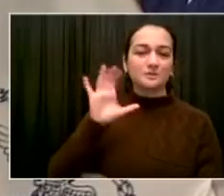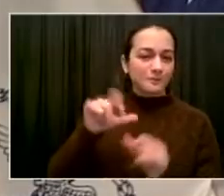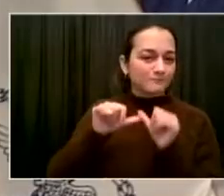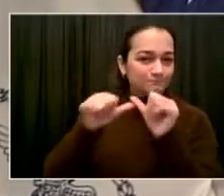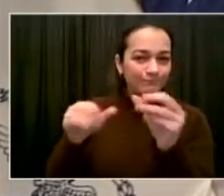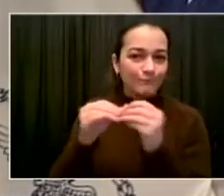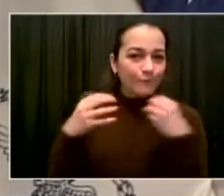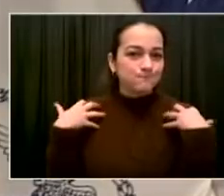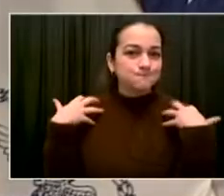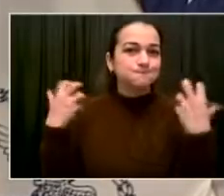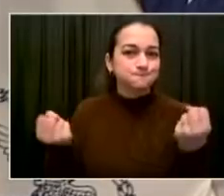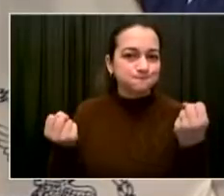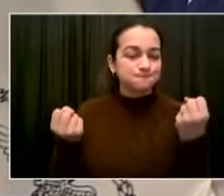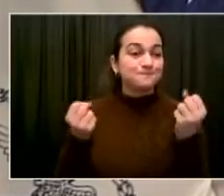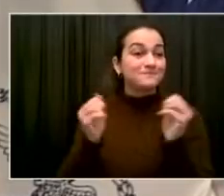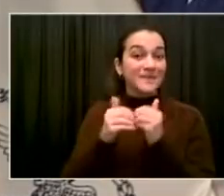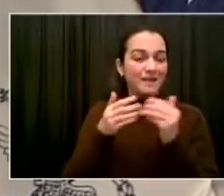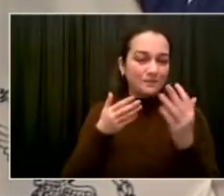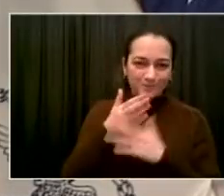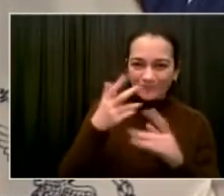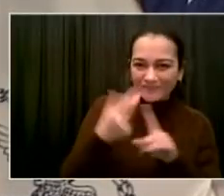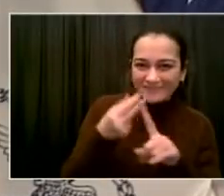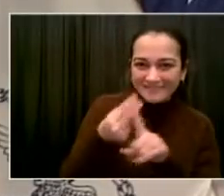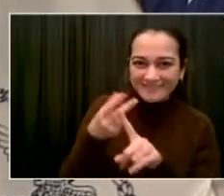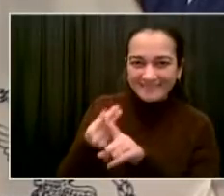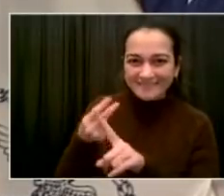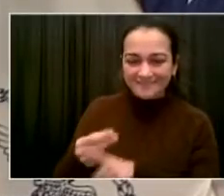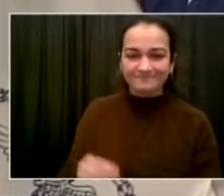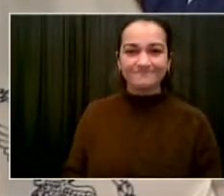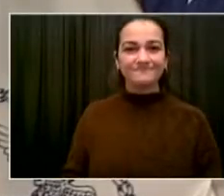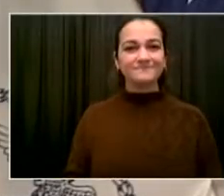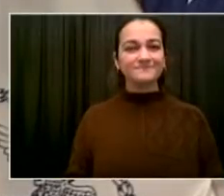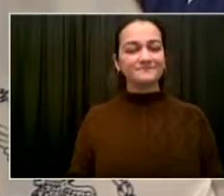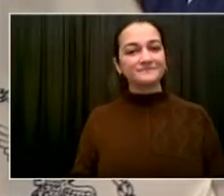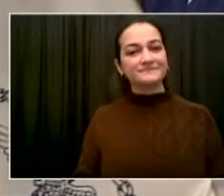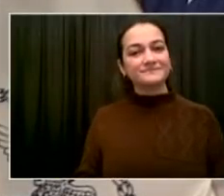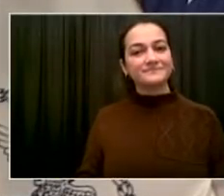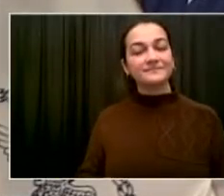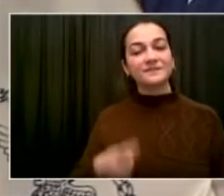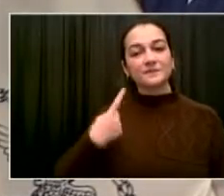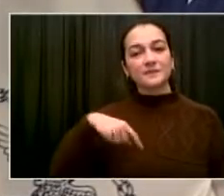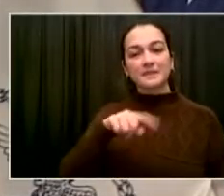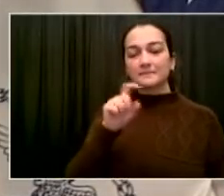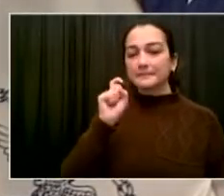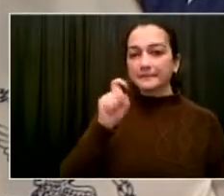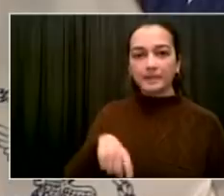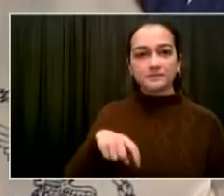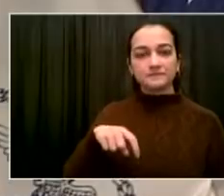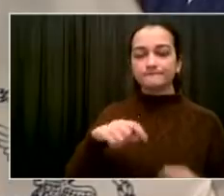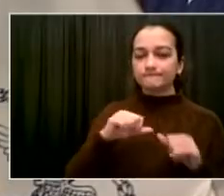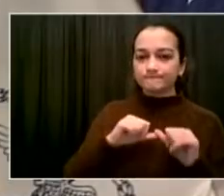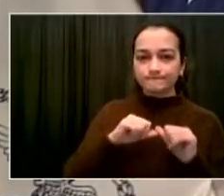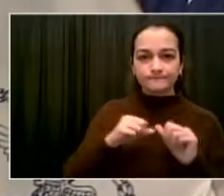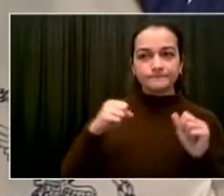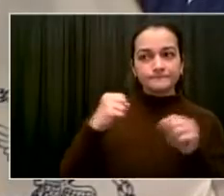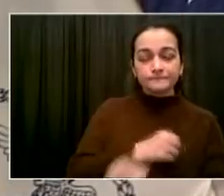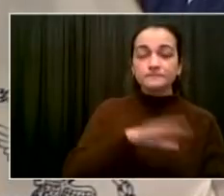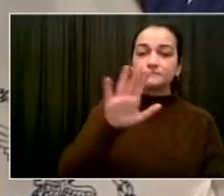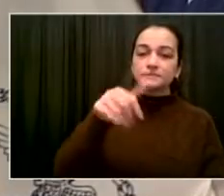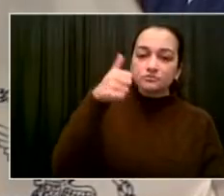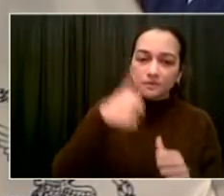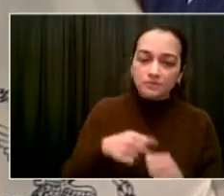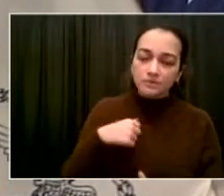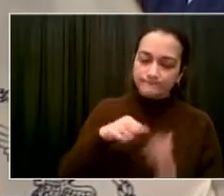the vaccine mandates. We need them more than ever. And they are the way we're going to bring those jobs back. We're going to